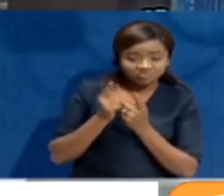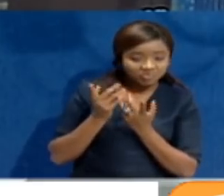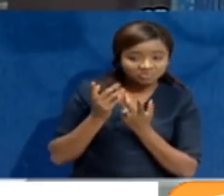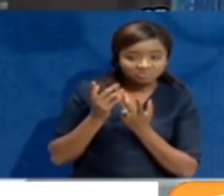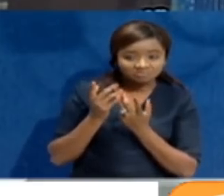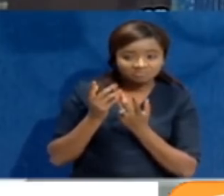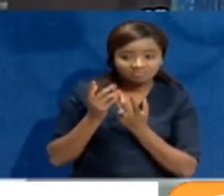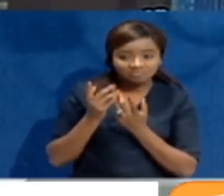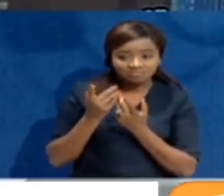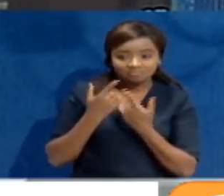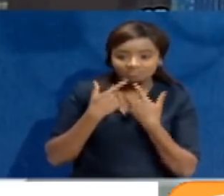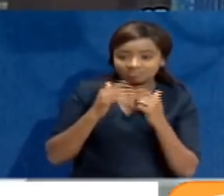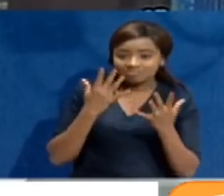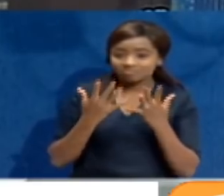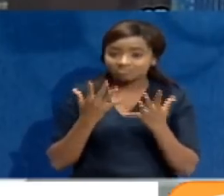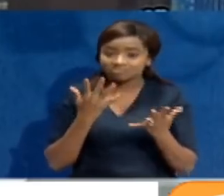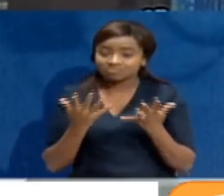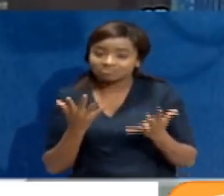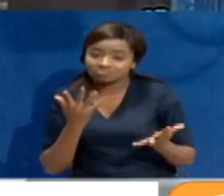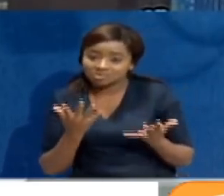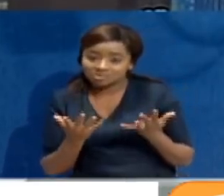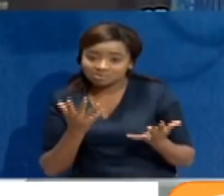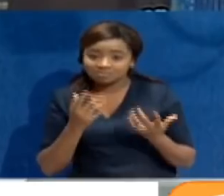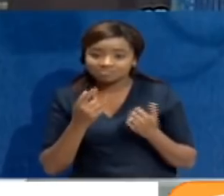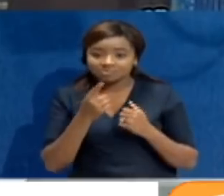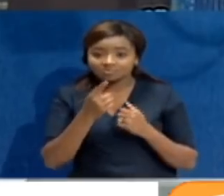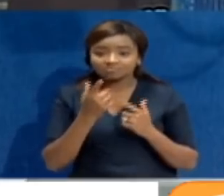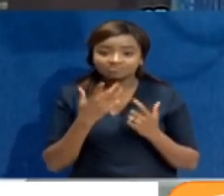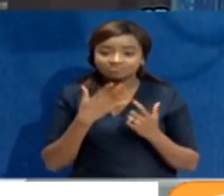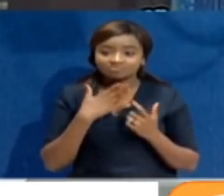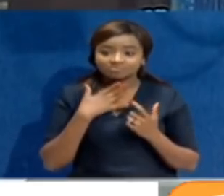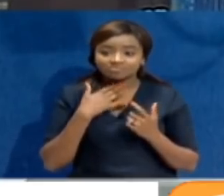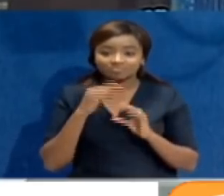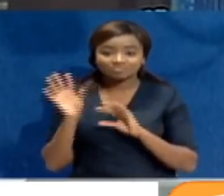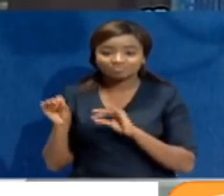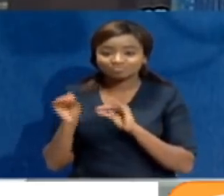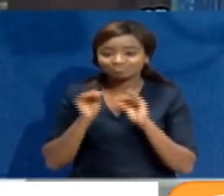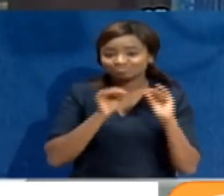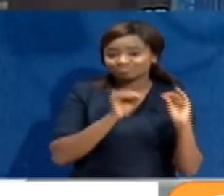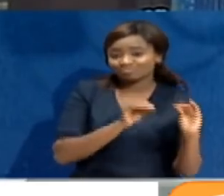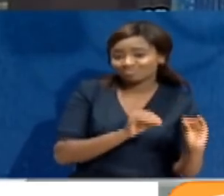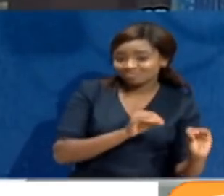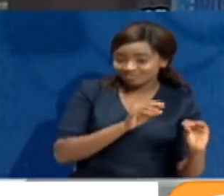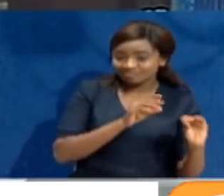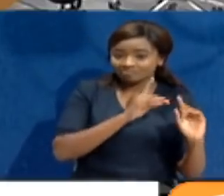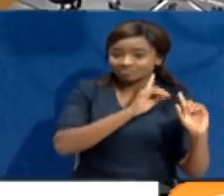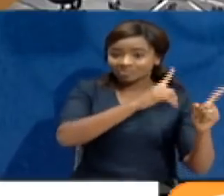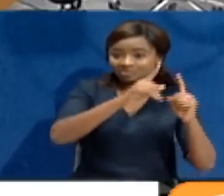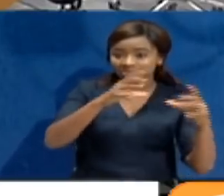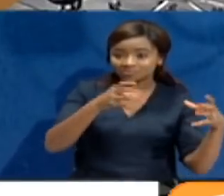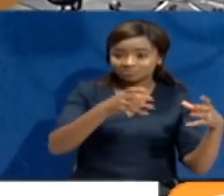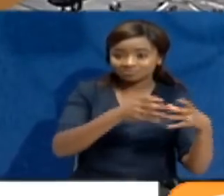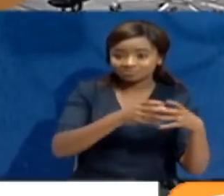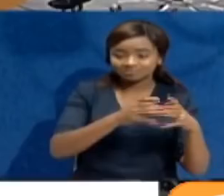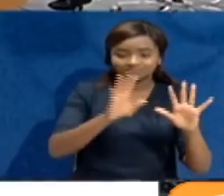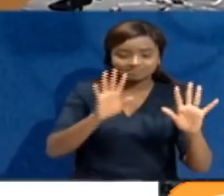what it may entail? Could you, for example, be looking to decamp to Tanga Tanga faction of Jubilee? First, it's